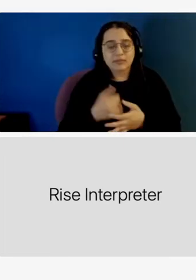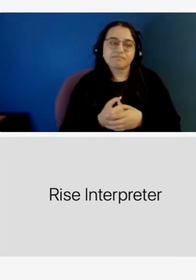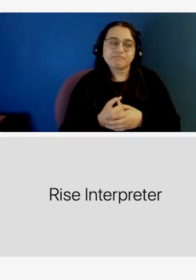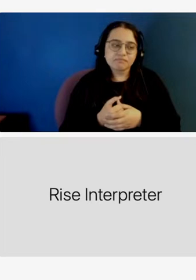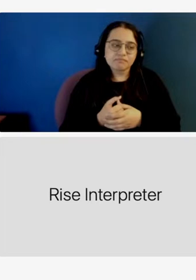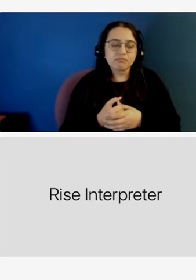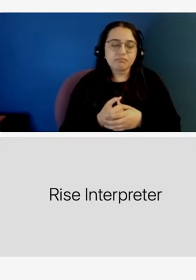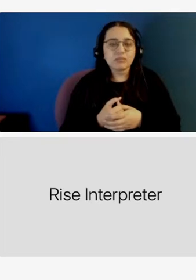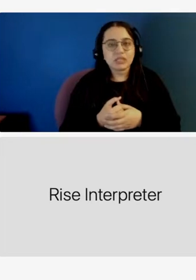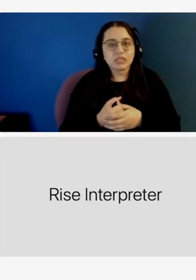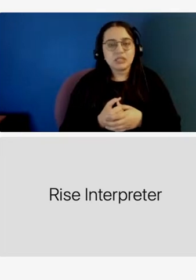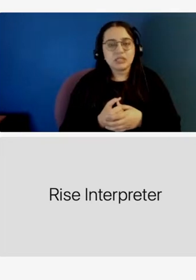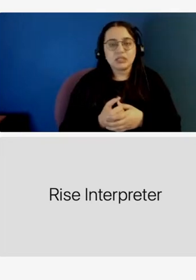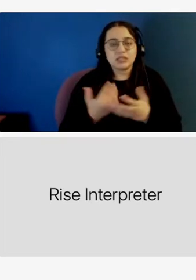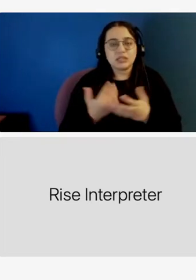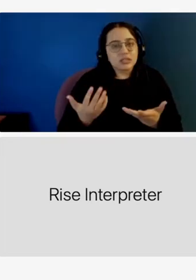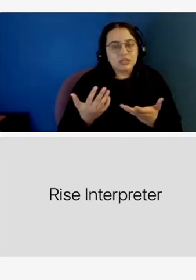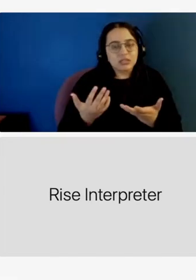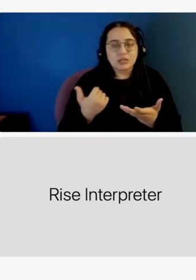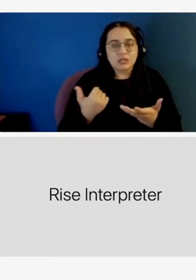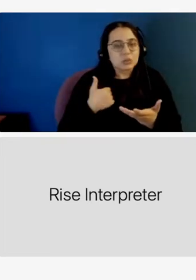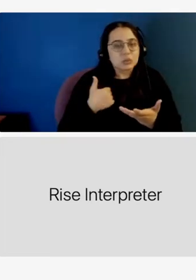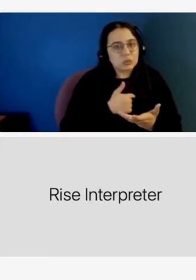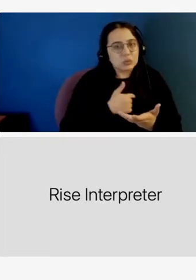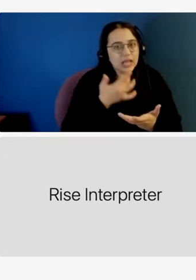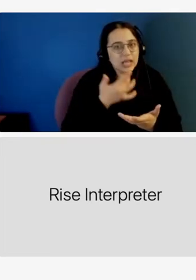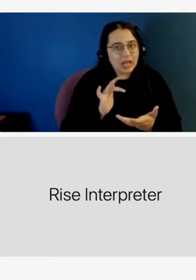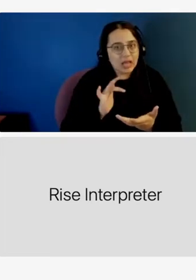we're lucky that no kids have been hurt before